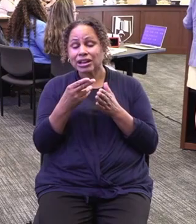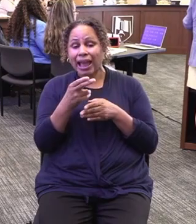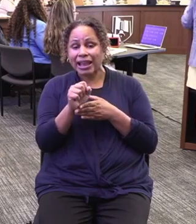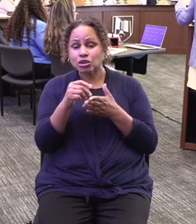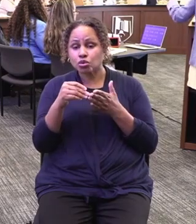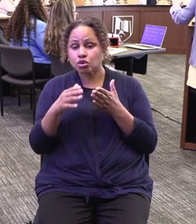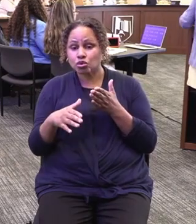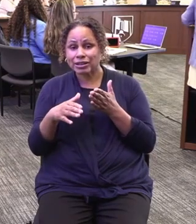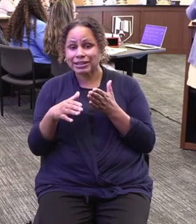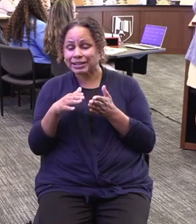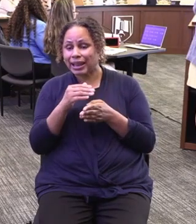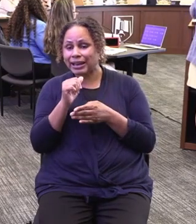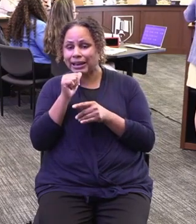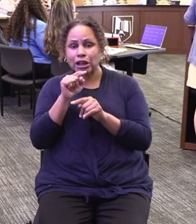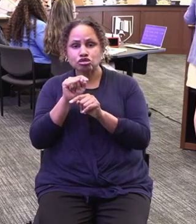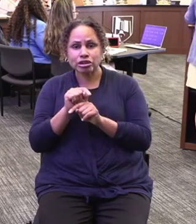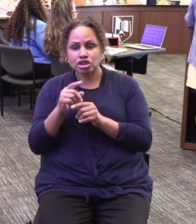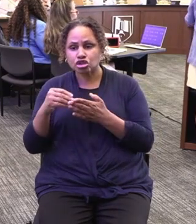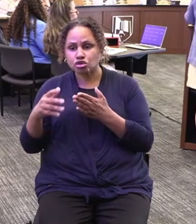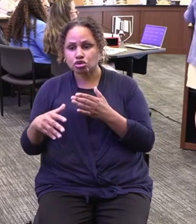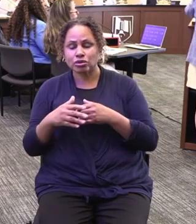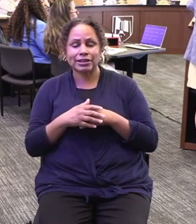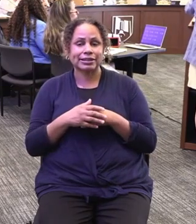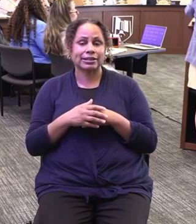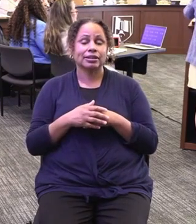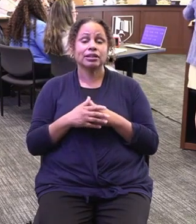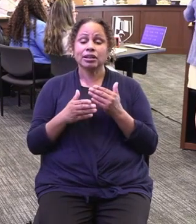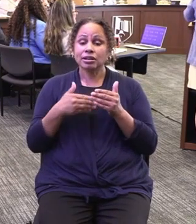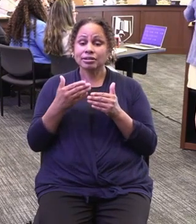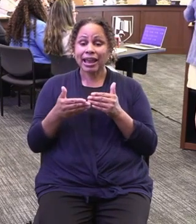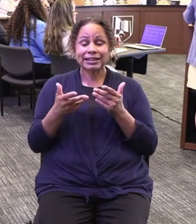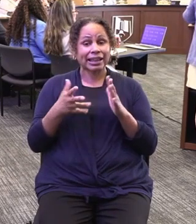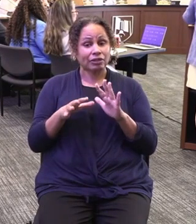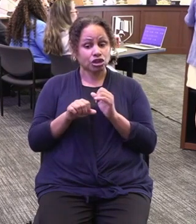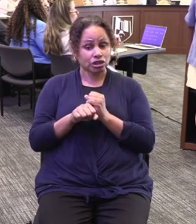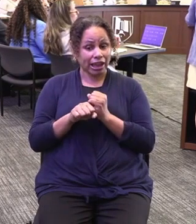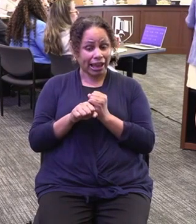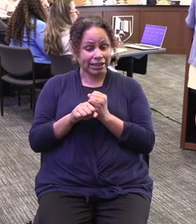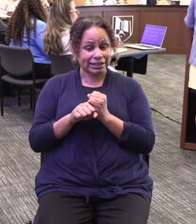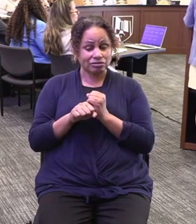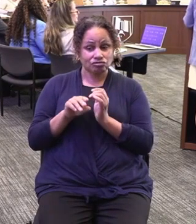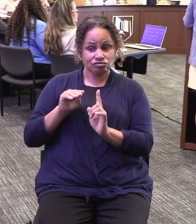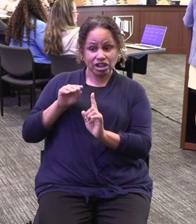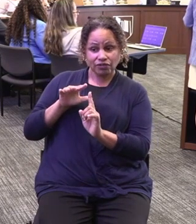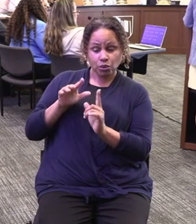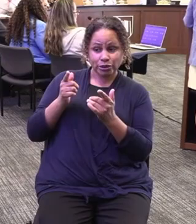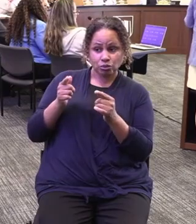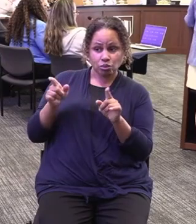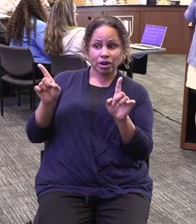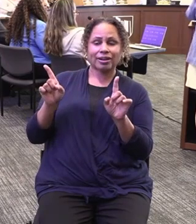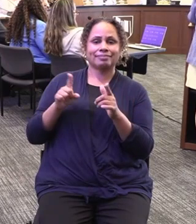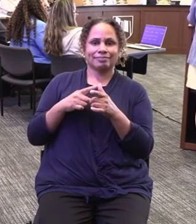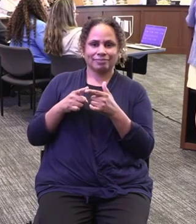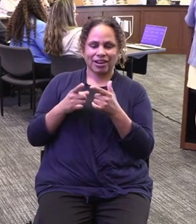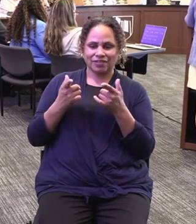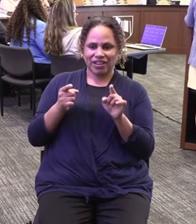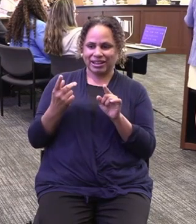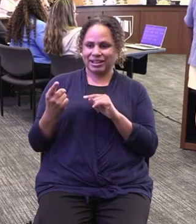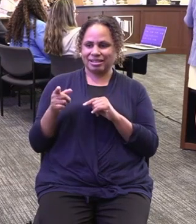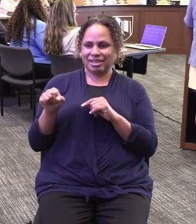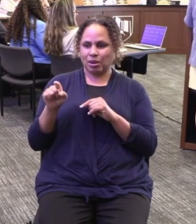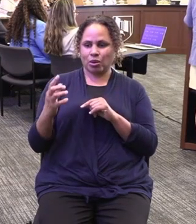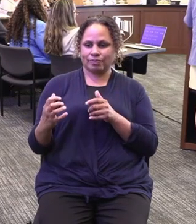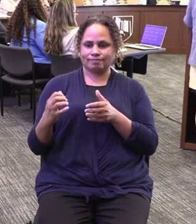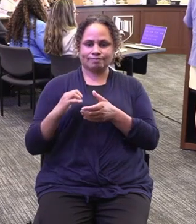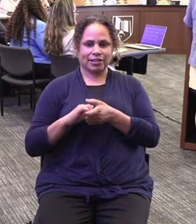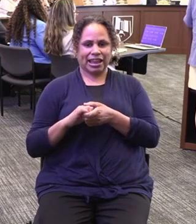targeting. Next, after those ads are working, they're finally going to engage with us. That's in our website,